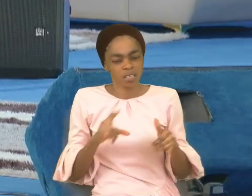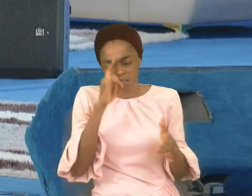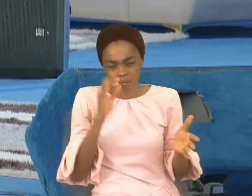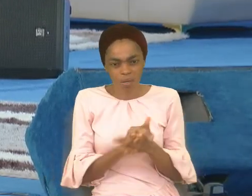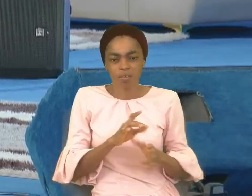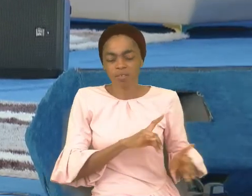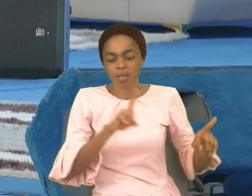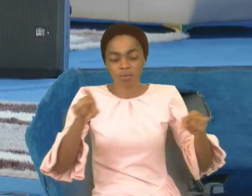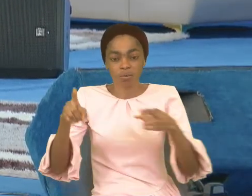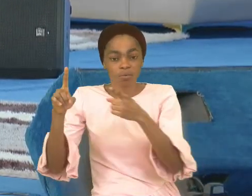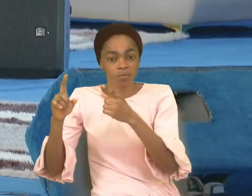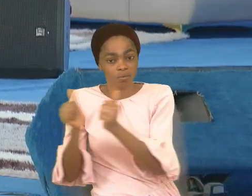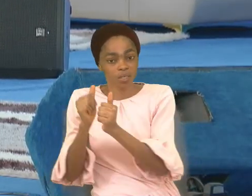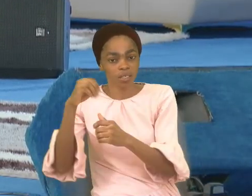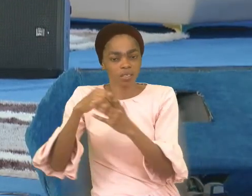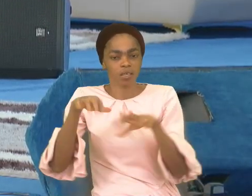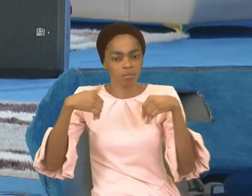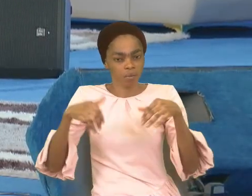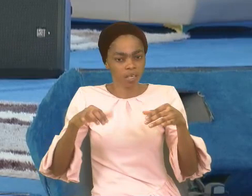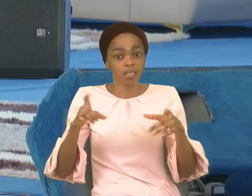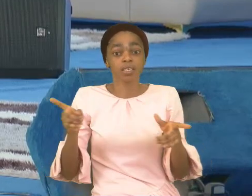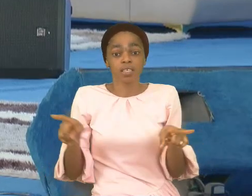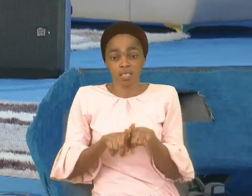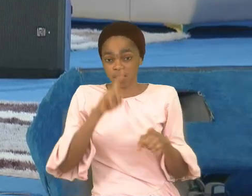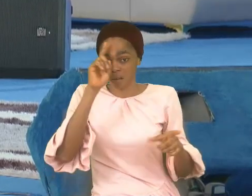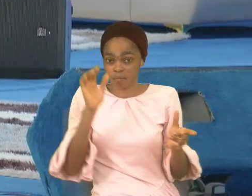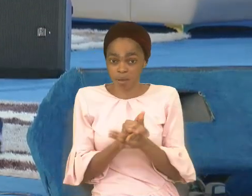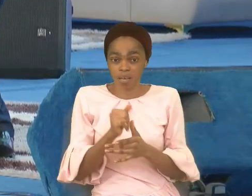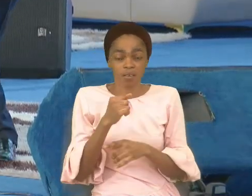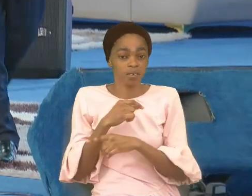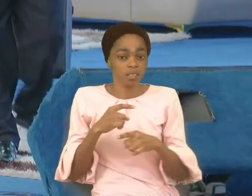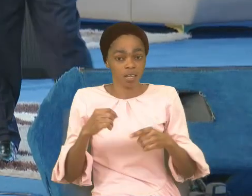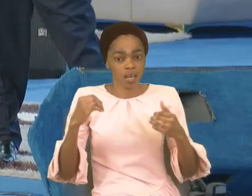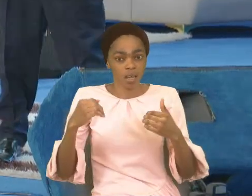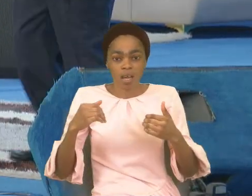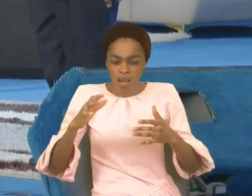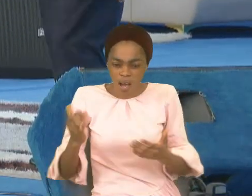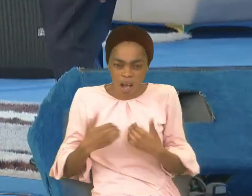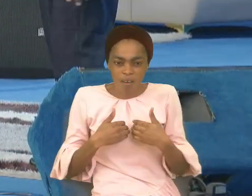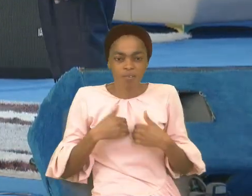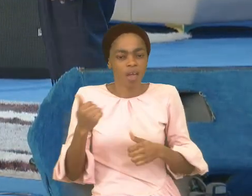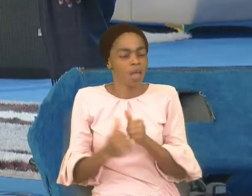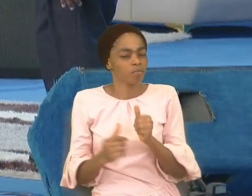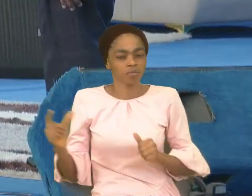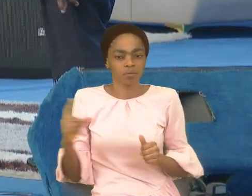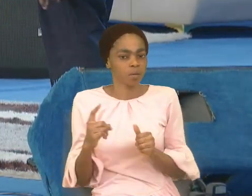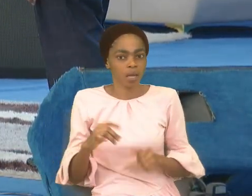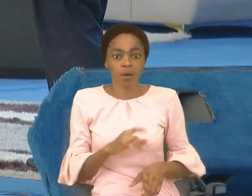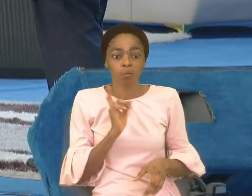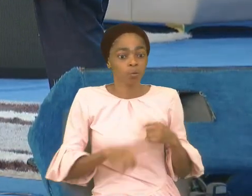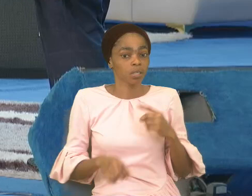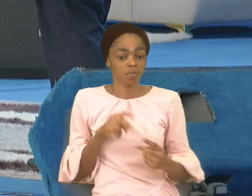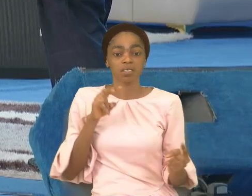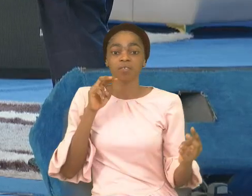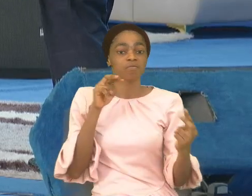they carry everywhere. And whatever they face, and whatever challenges came, the doctrine